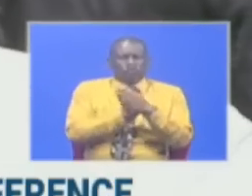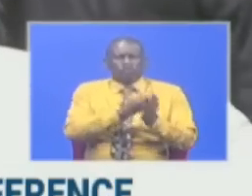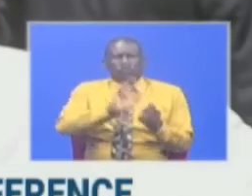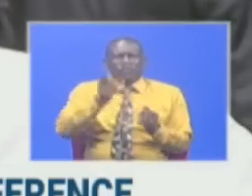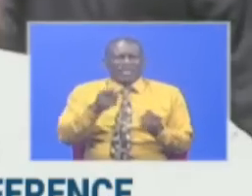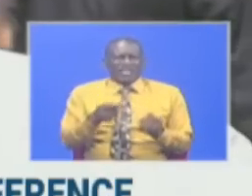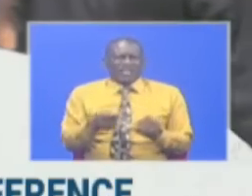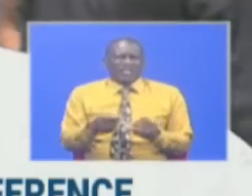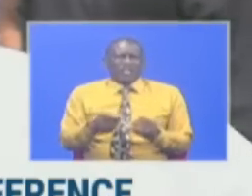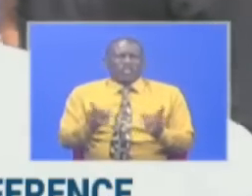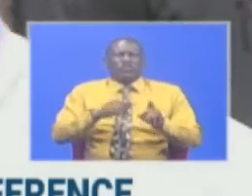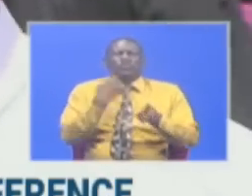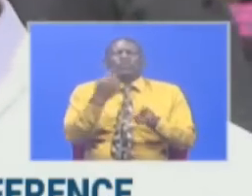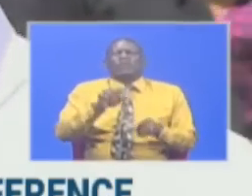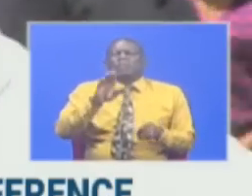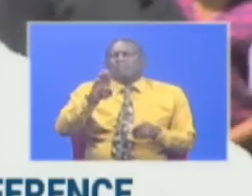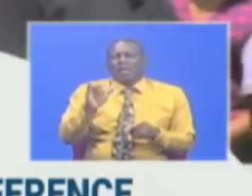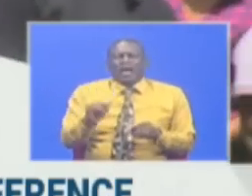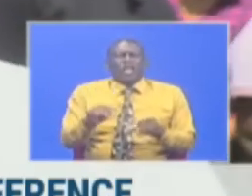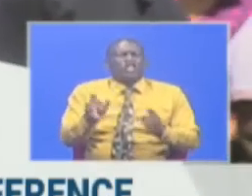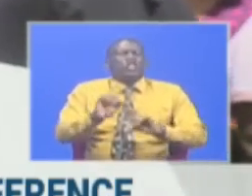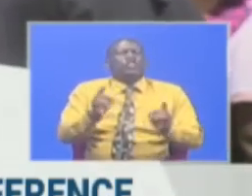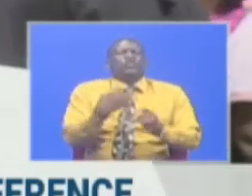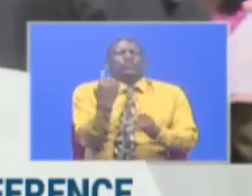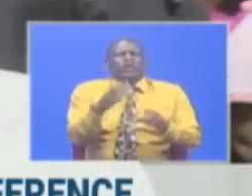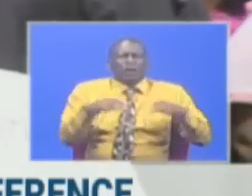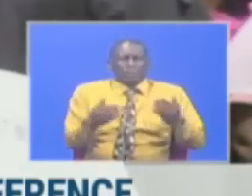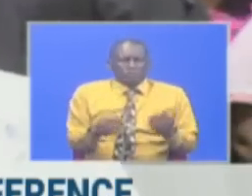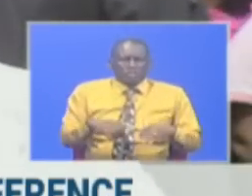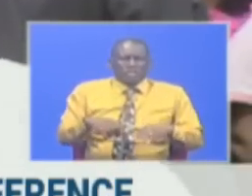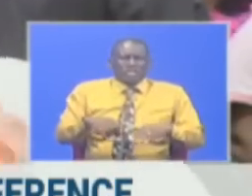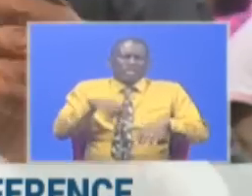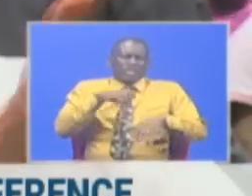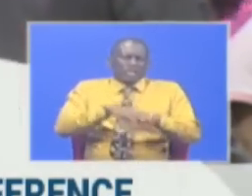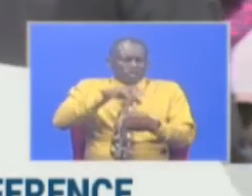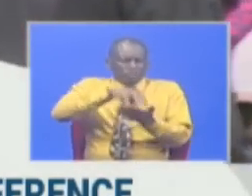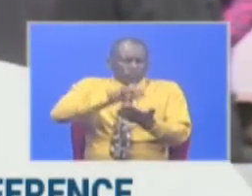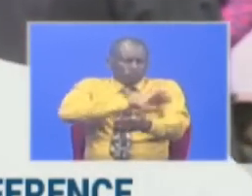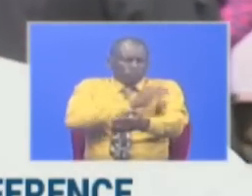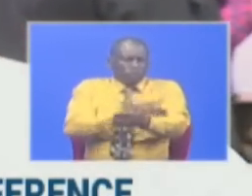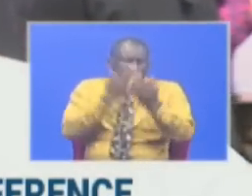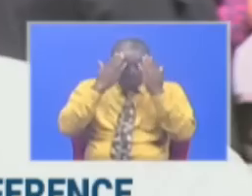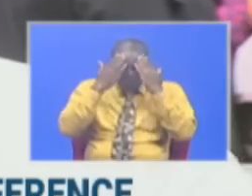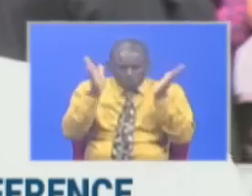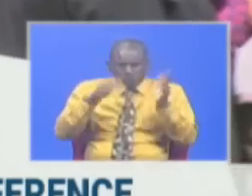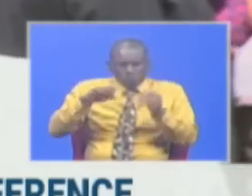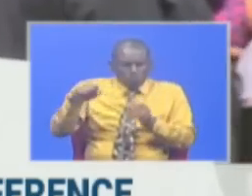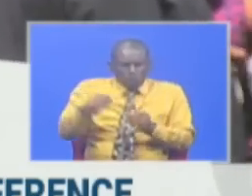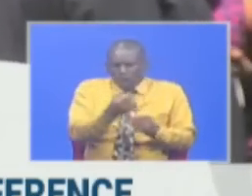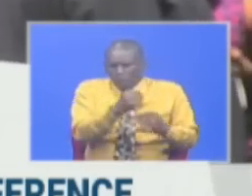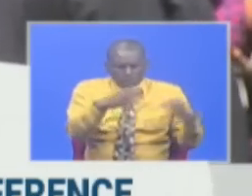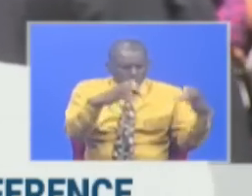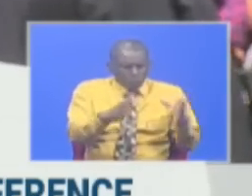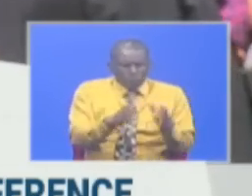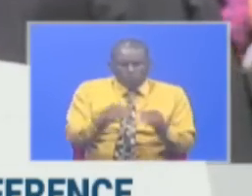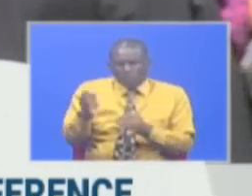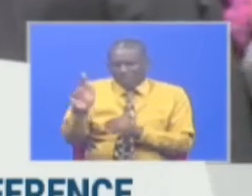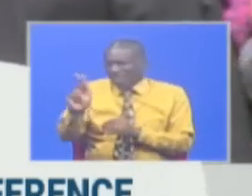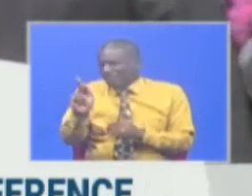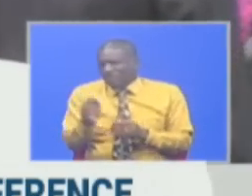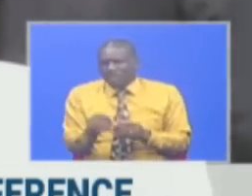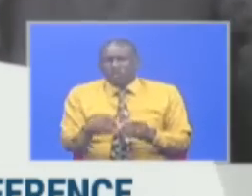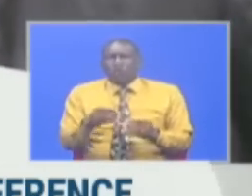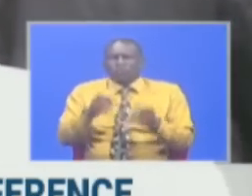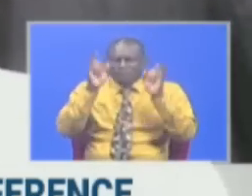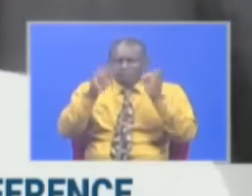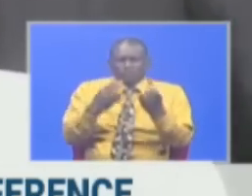just about BBI, to be just about gaining position of power, sijui tanga tanga, weleweke. It should be about money and economics. How do